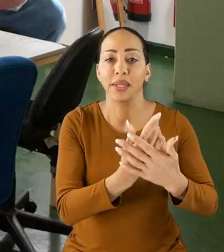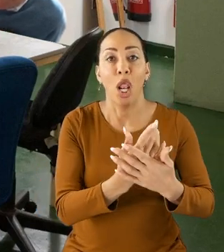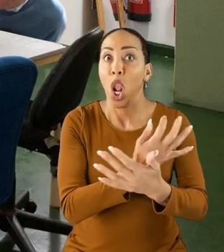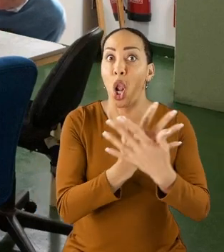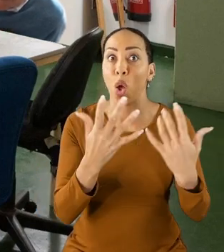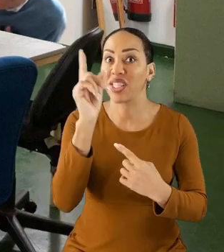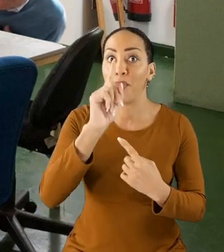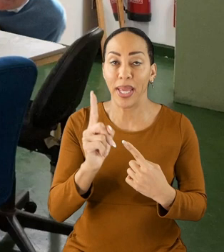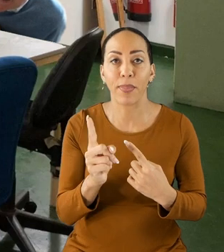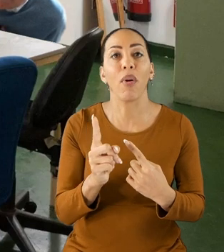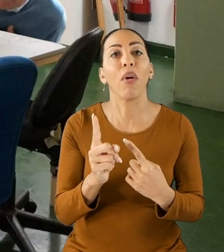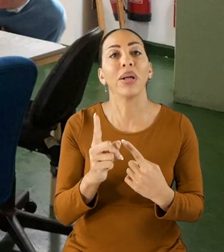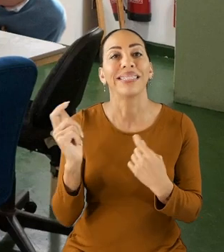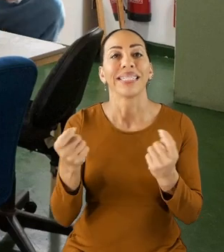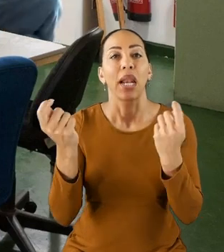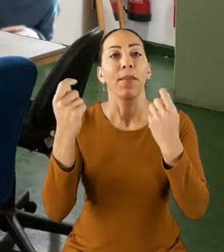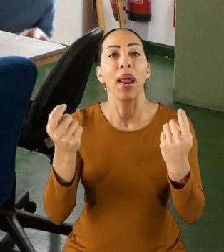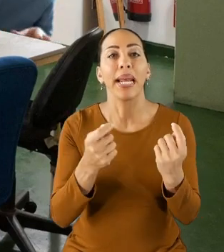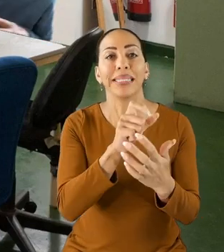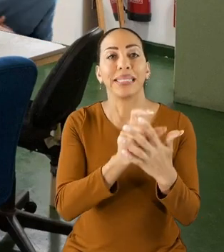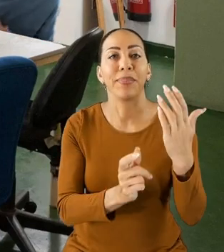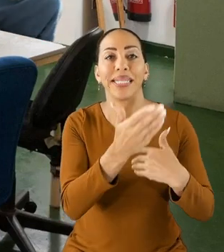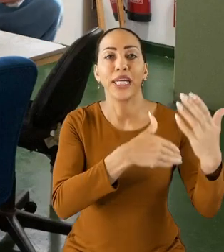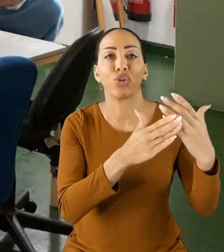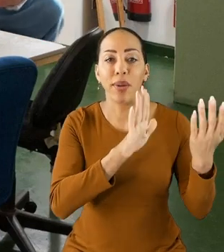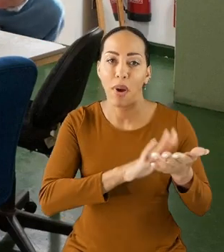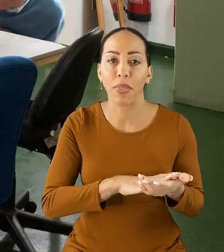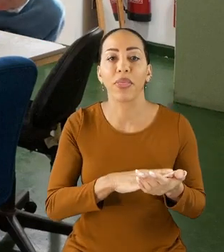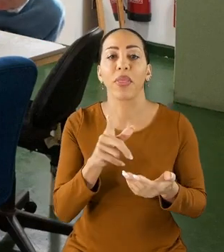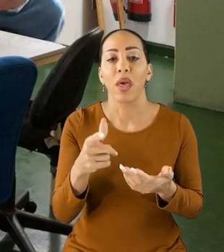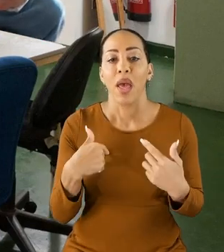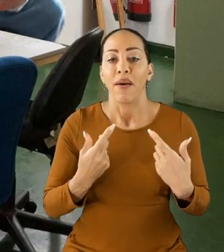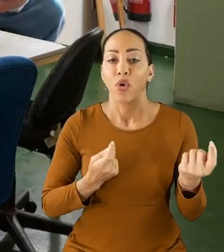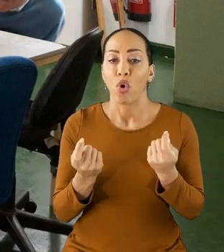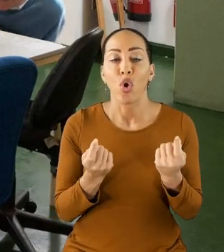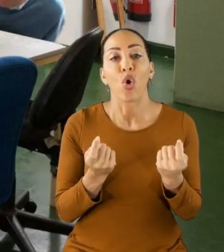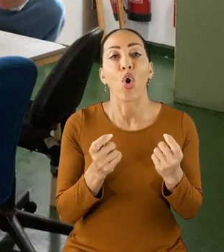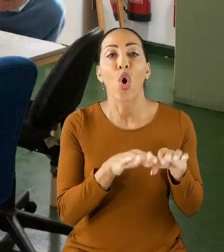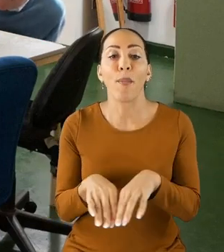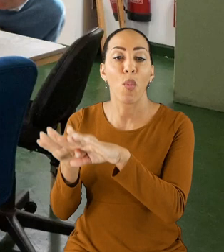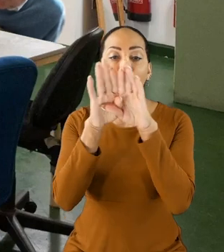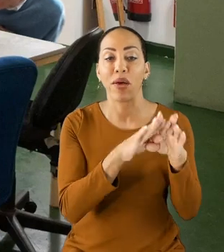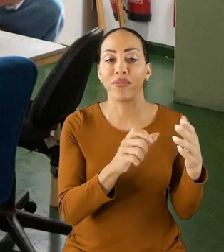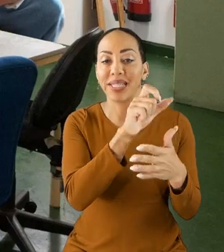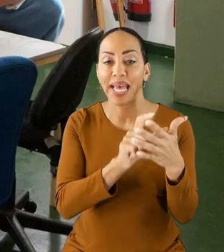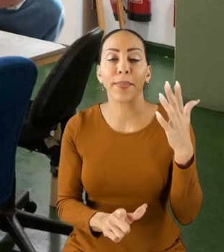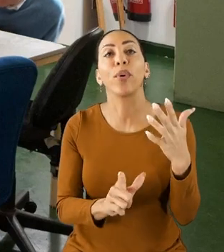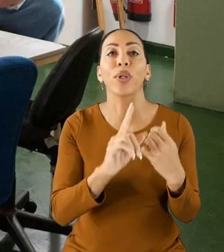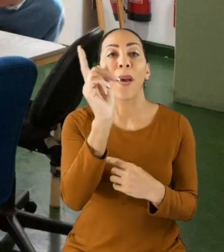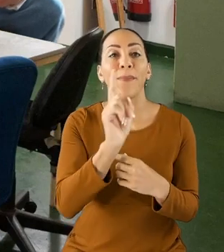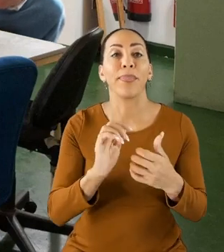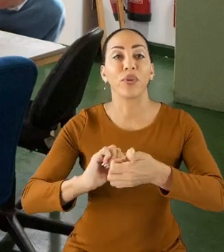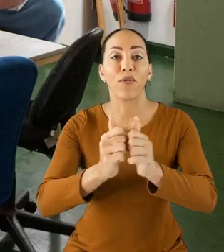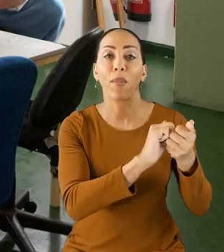So we have annual events and lots of people now doing it all over the place. I'll say more about that. I also run the Commonwealth